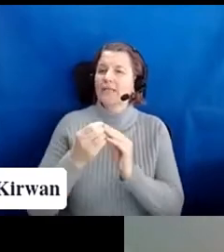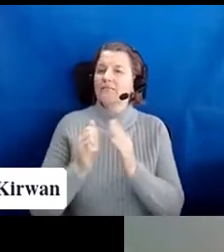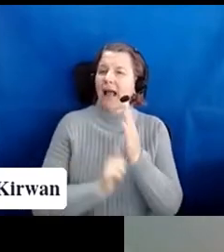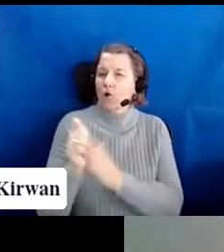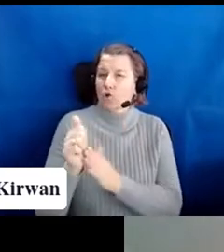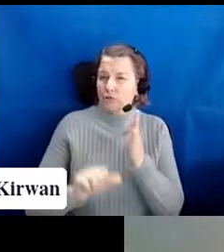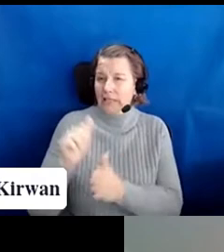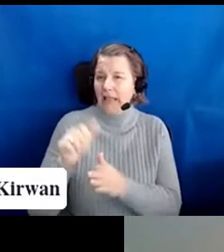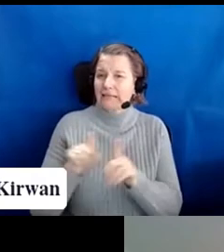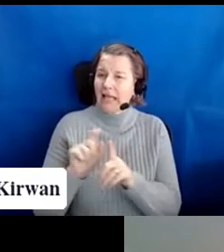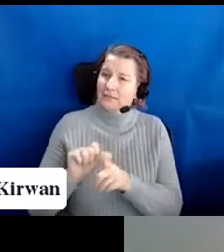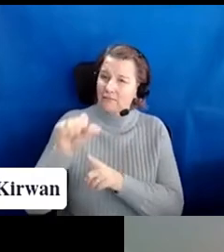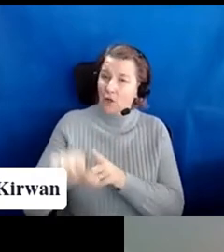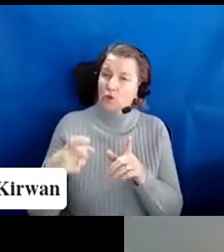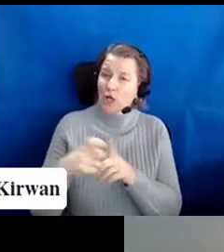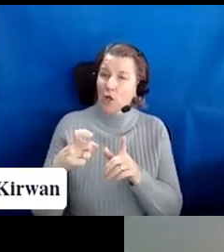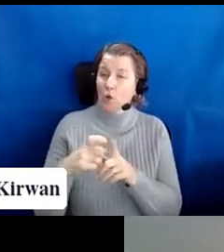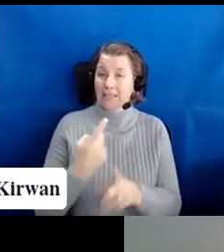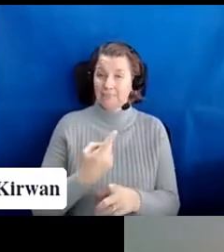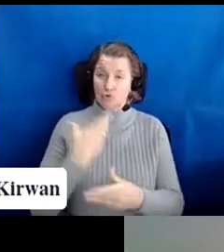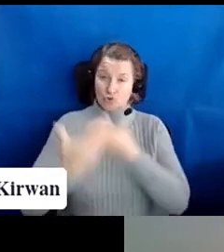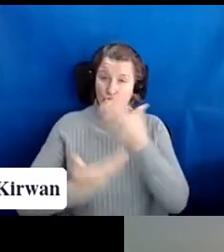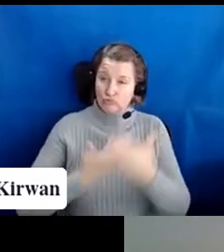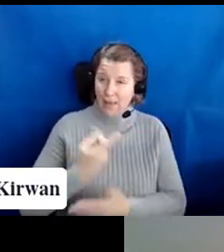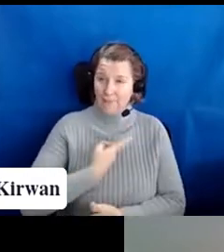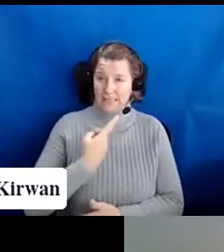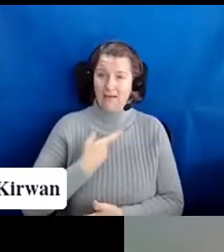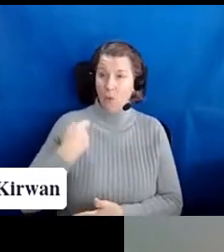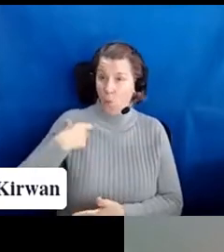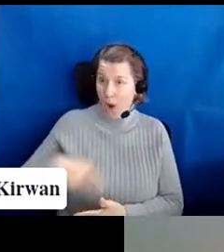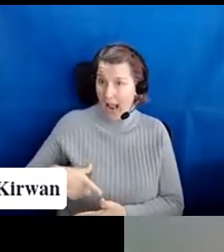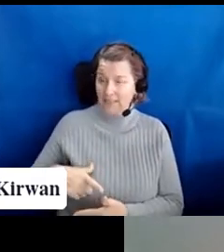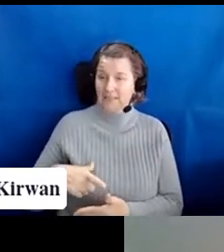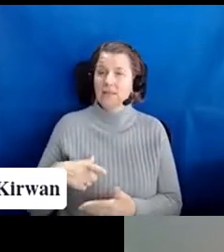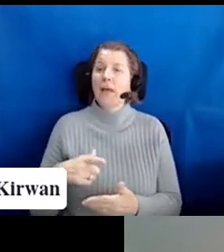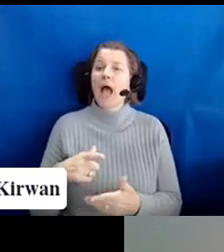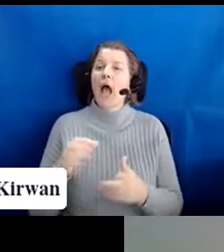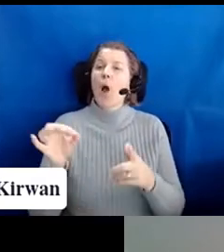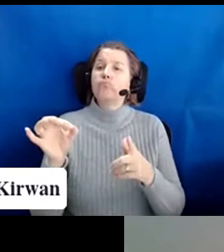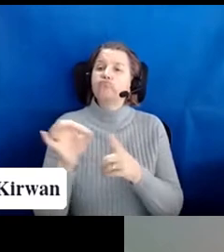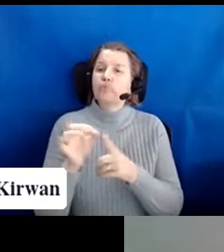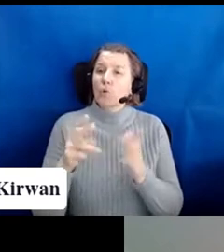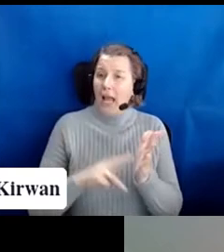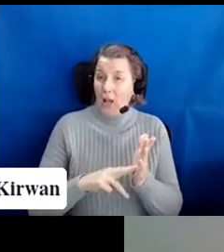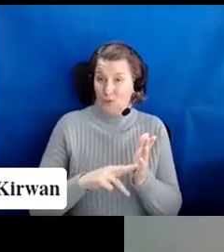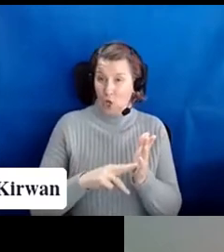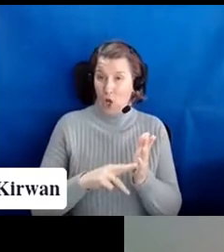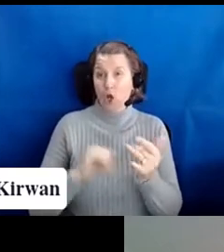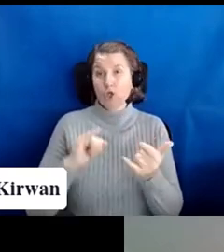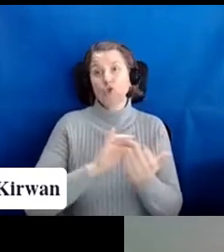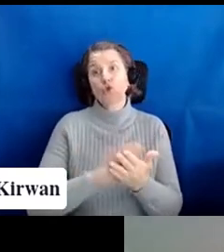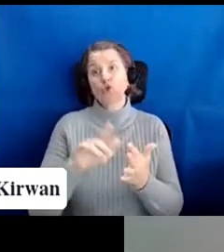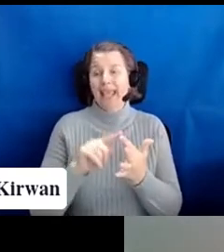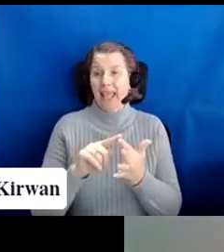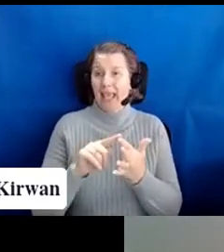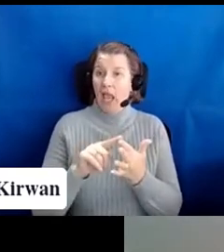to follow Donald's lead in self-description, I'm a white female. My pronouns are she and her. I have shoulder